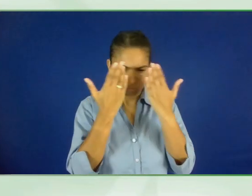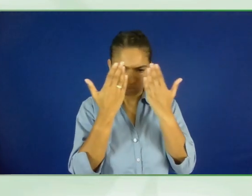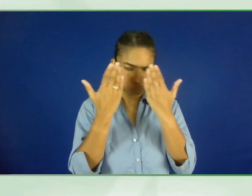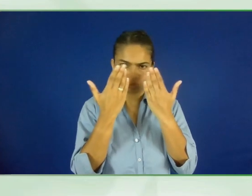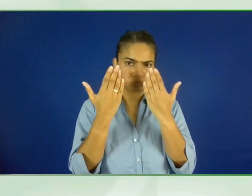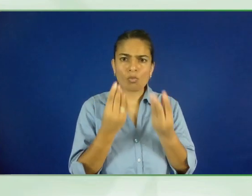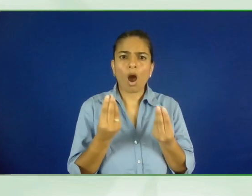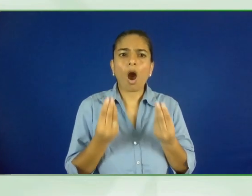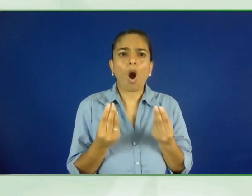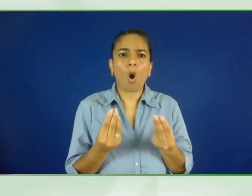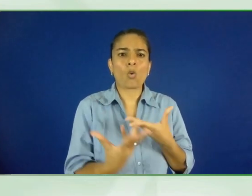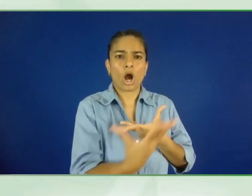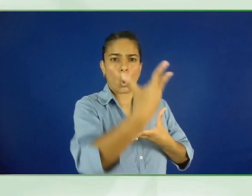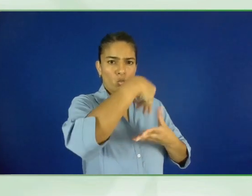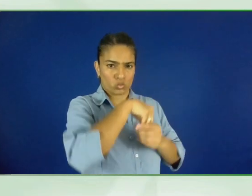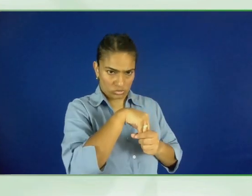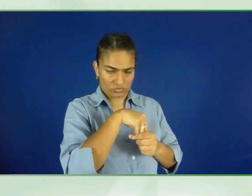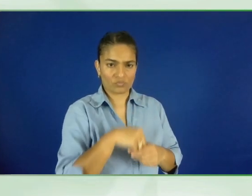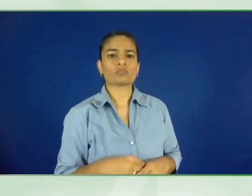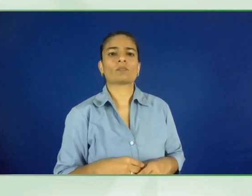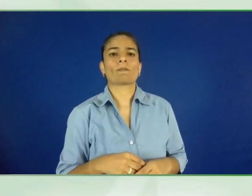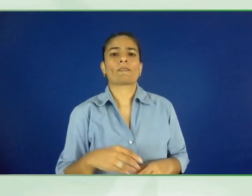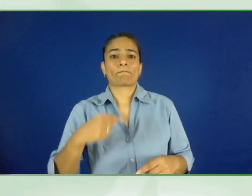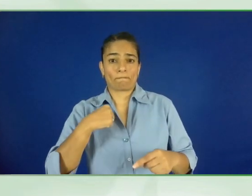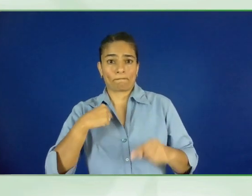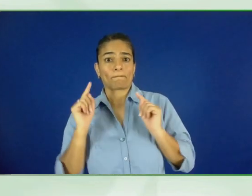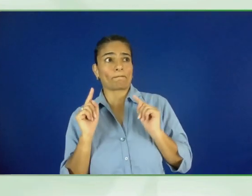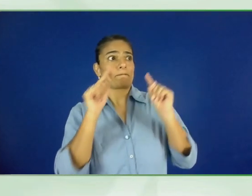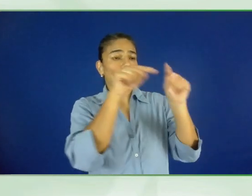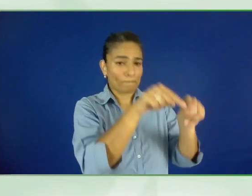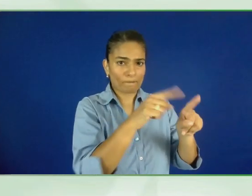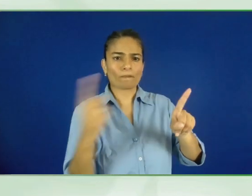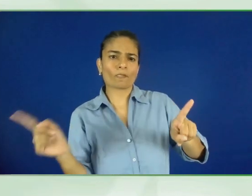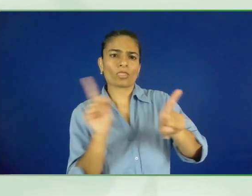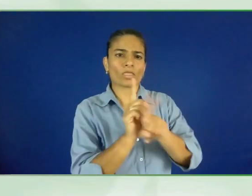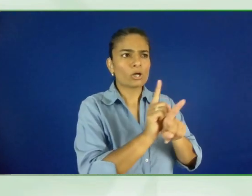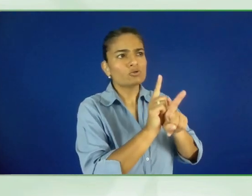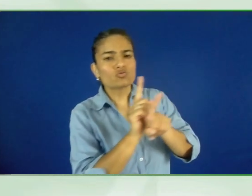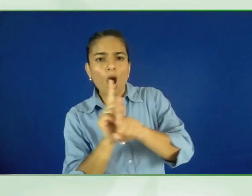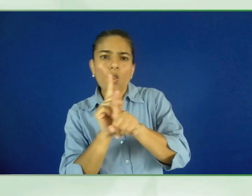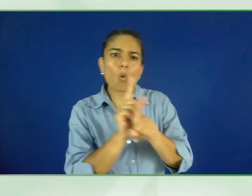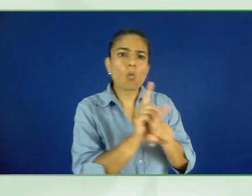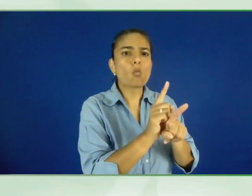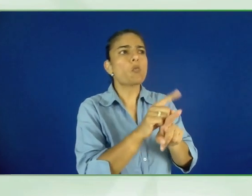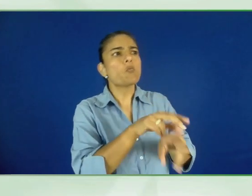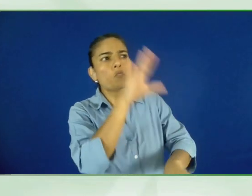UNCRPD shadow reporting process is.